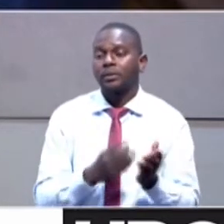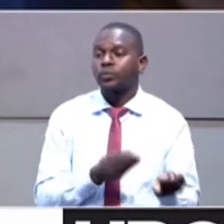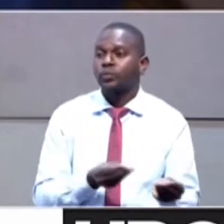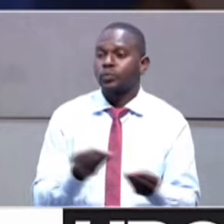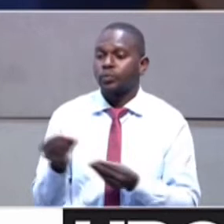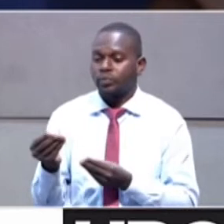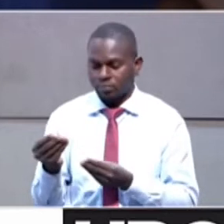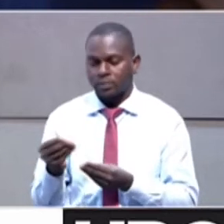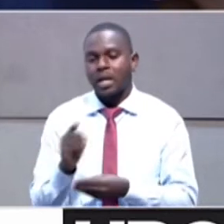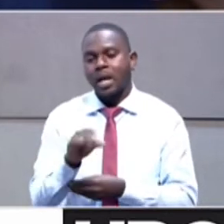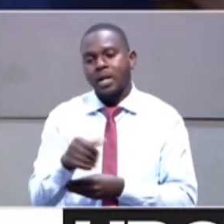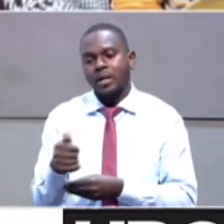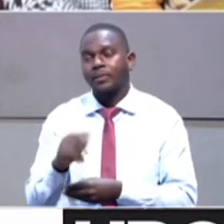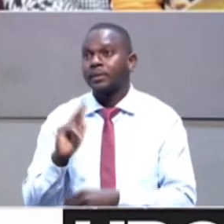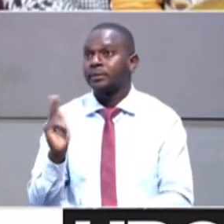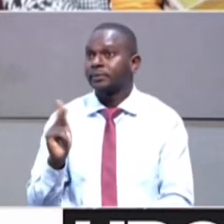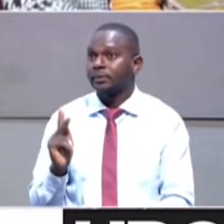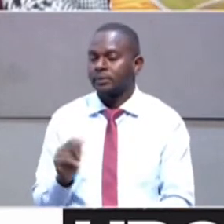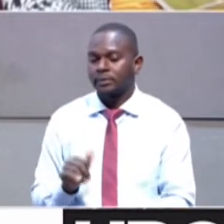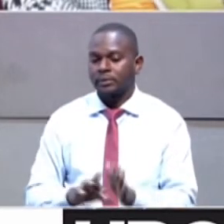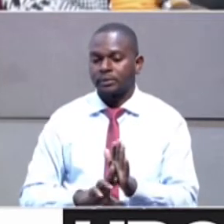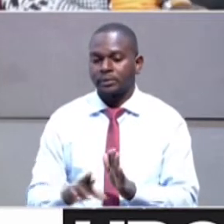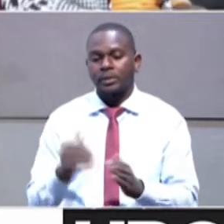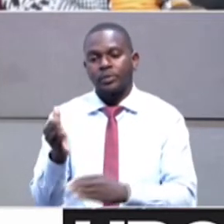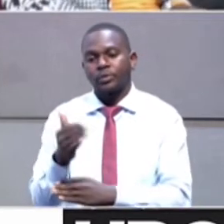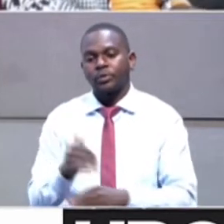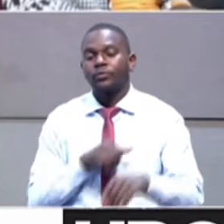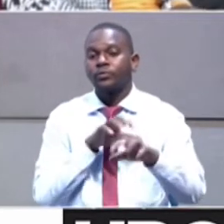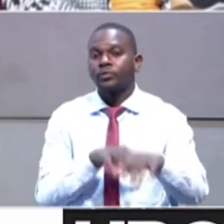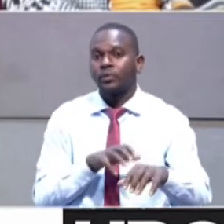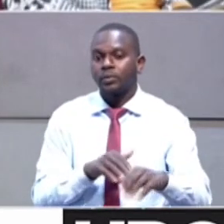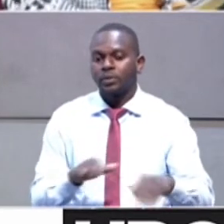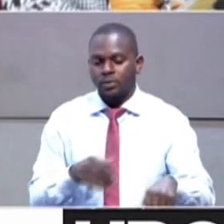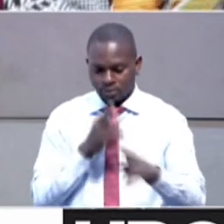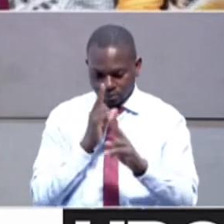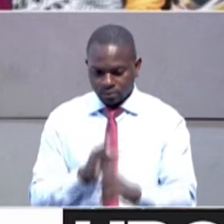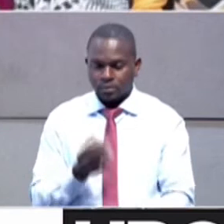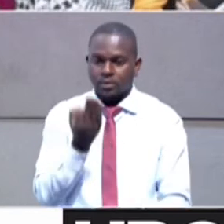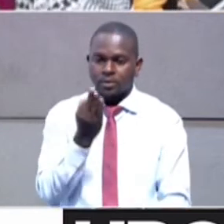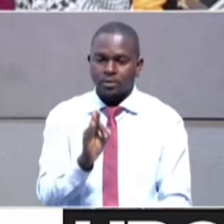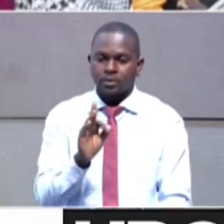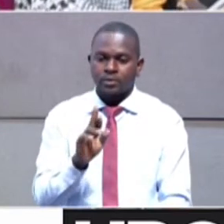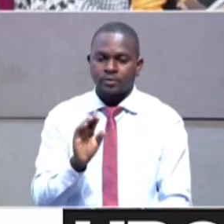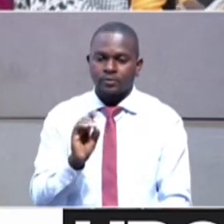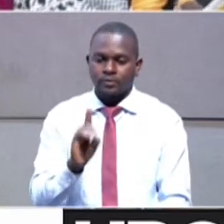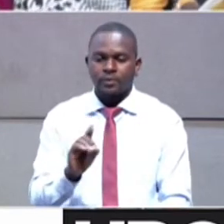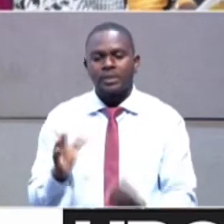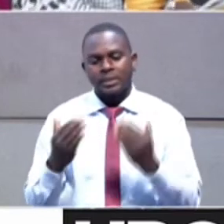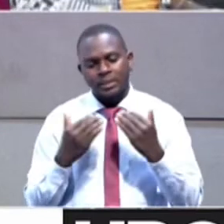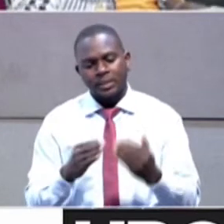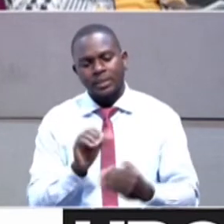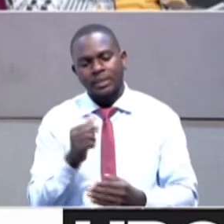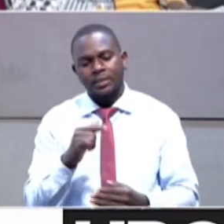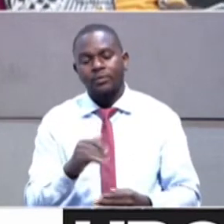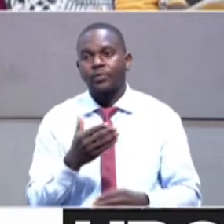goods to Kenya. Representing the Ministry of Agriculture, Honorable Fred Wino Chakulaga thanked Agra for